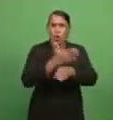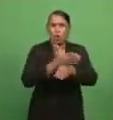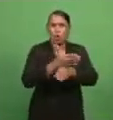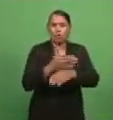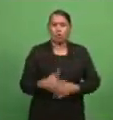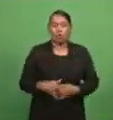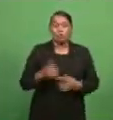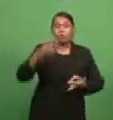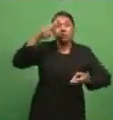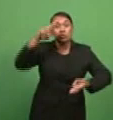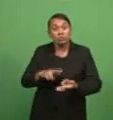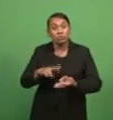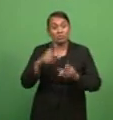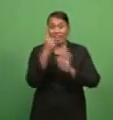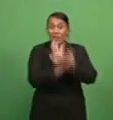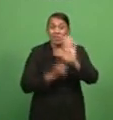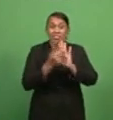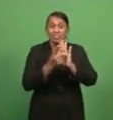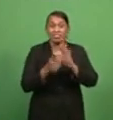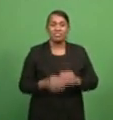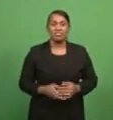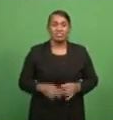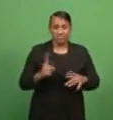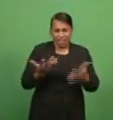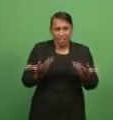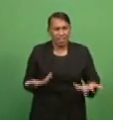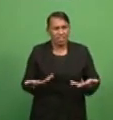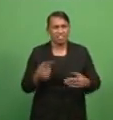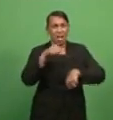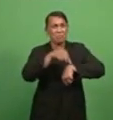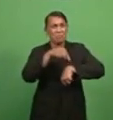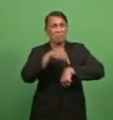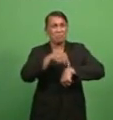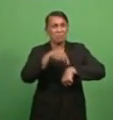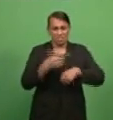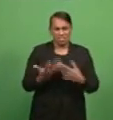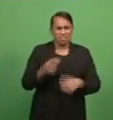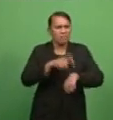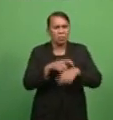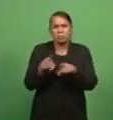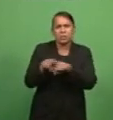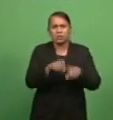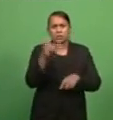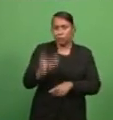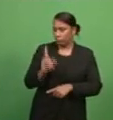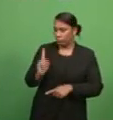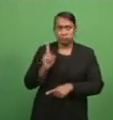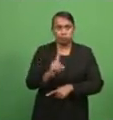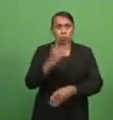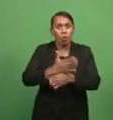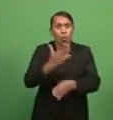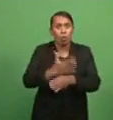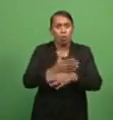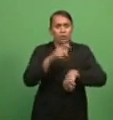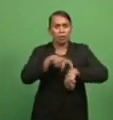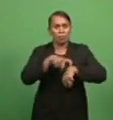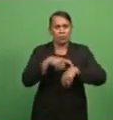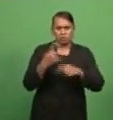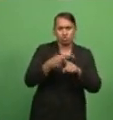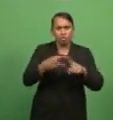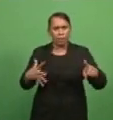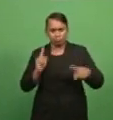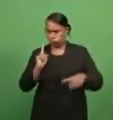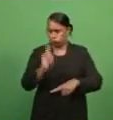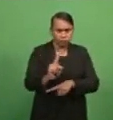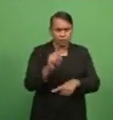the hourly rate means the employee still clocks in and out at the same time, but gets paid less for each hour worked. Syed